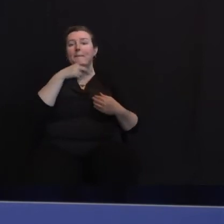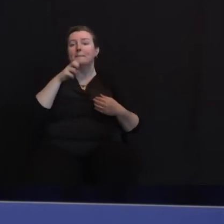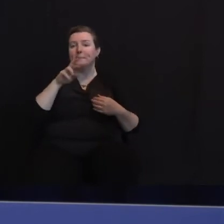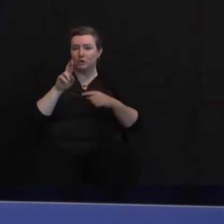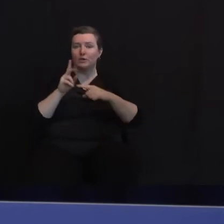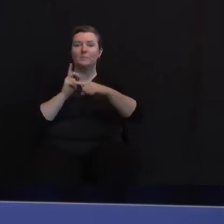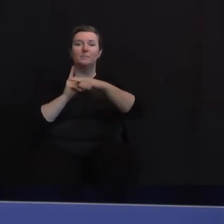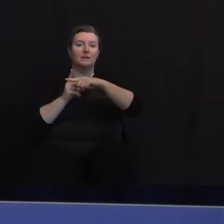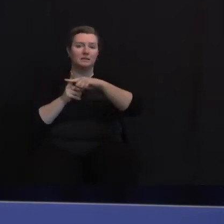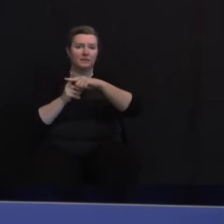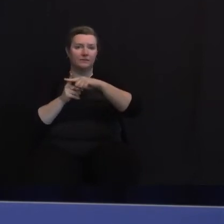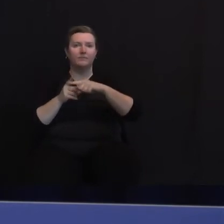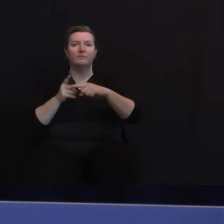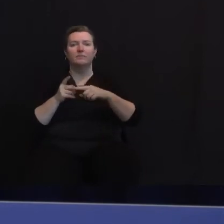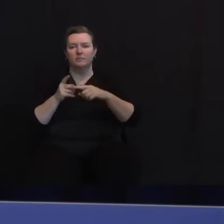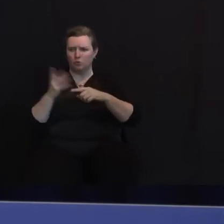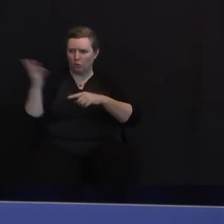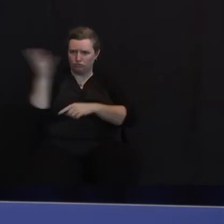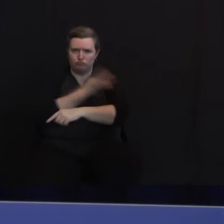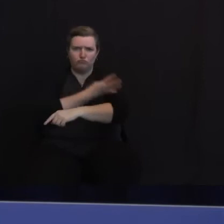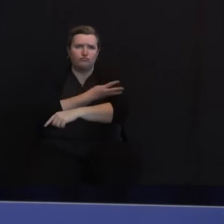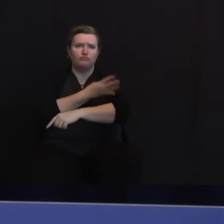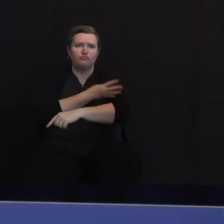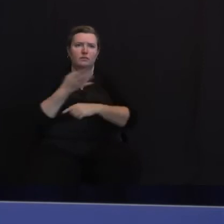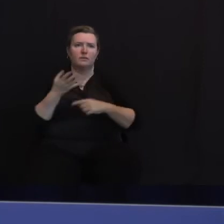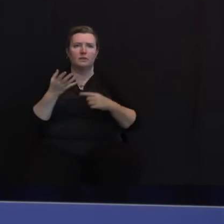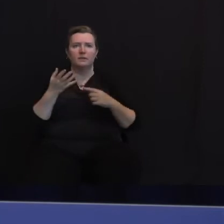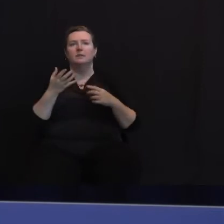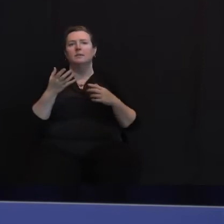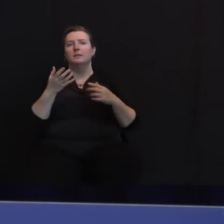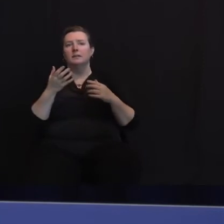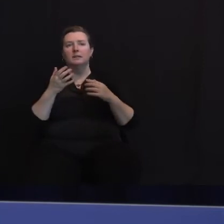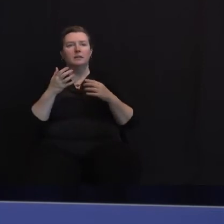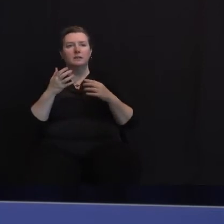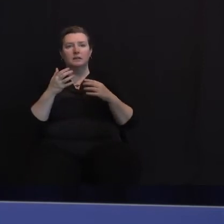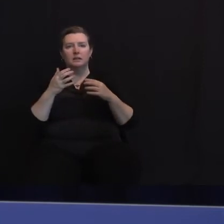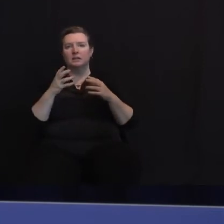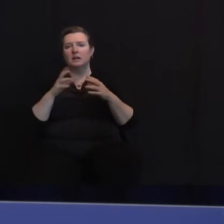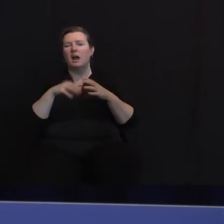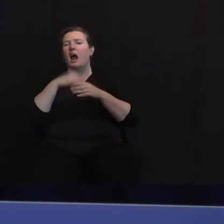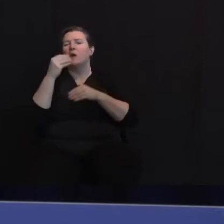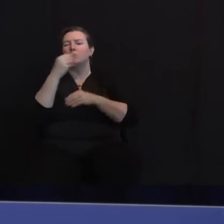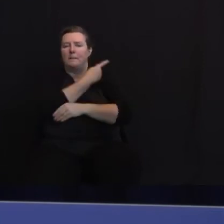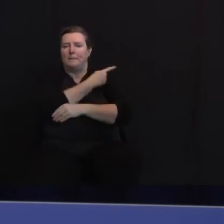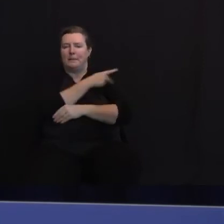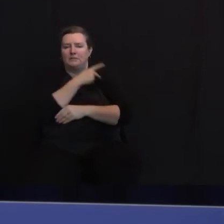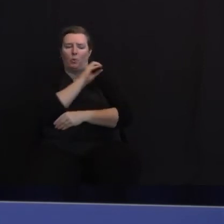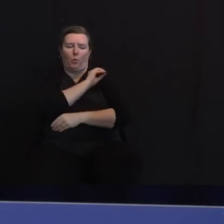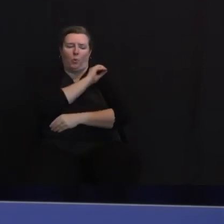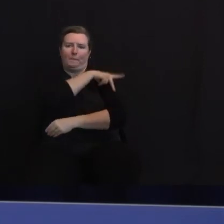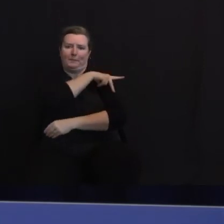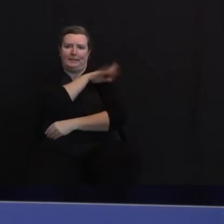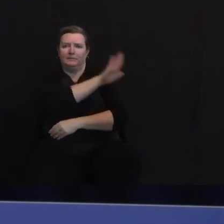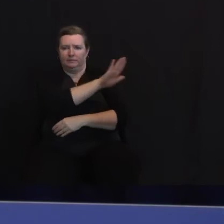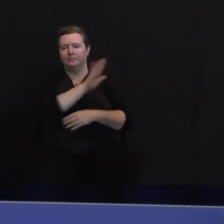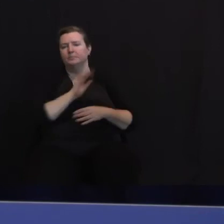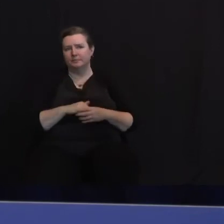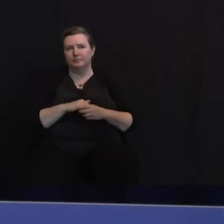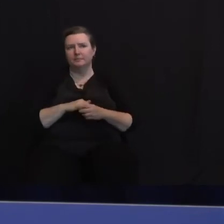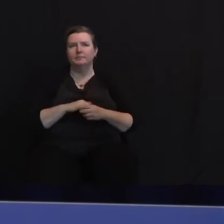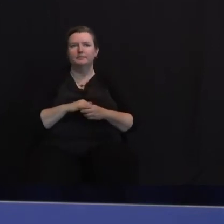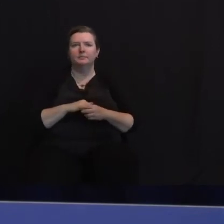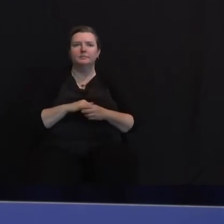Patients receive the treatment intravenously as an outpatient. Individuals should contact their healthcare provider to see if